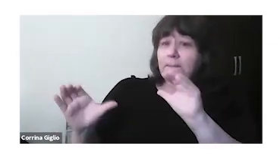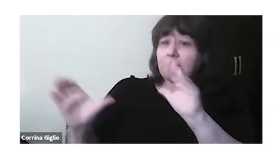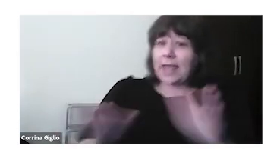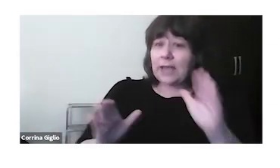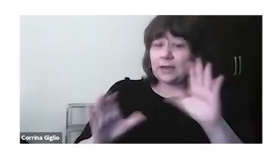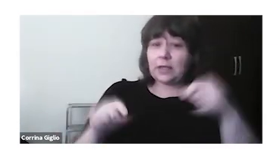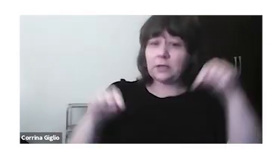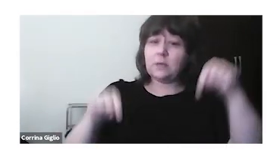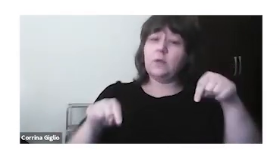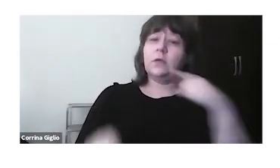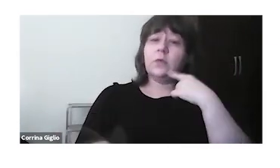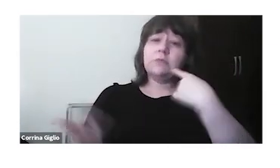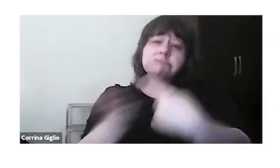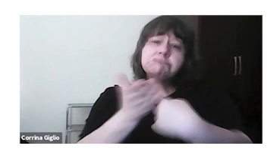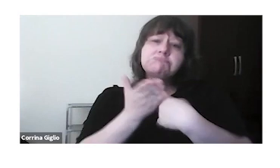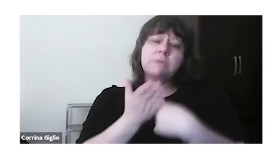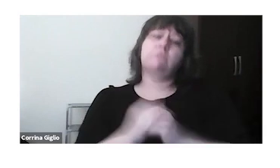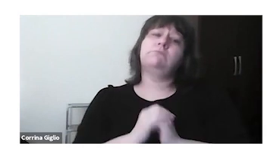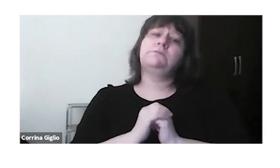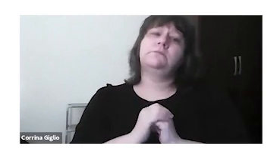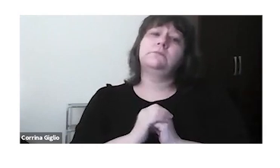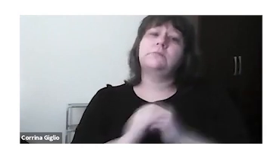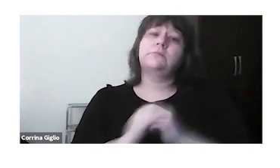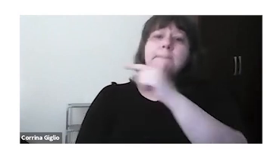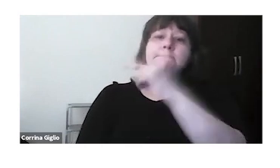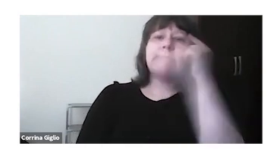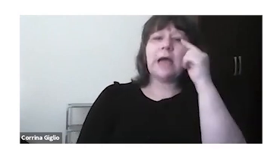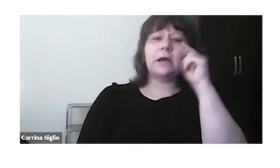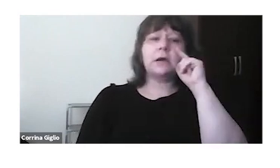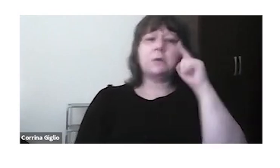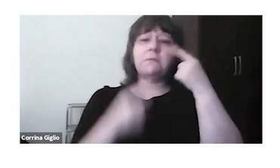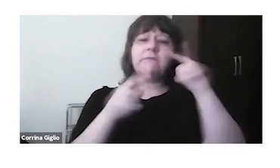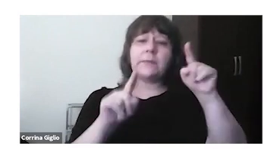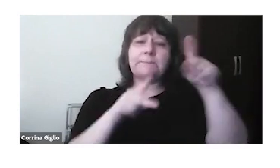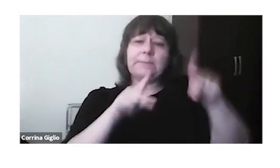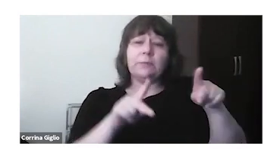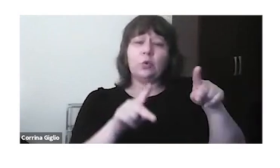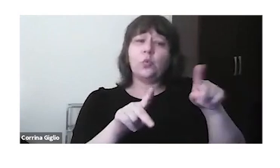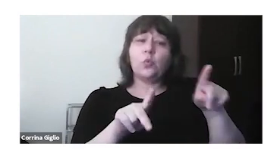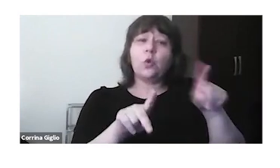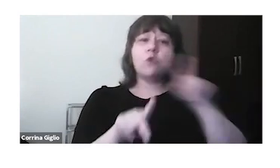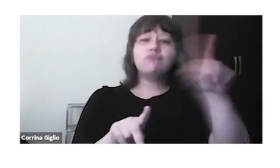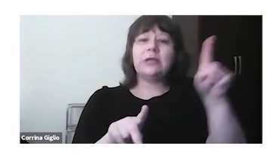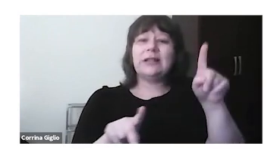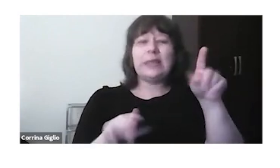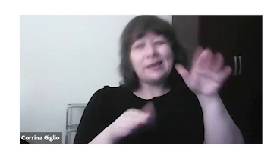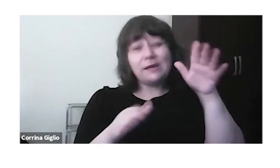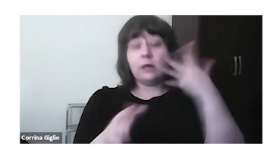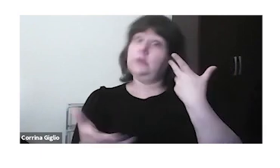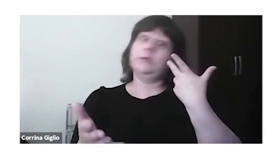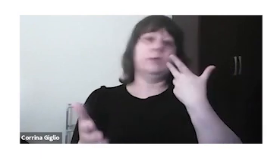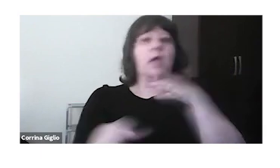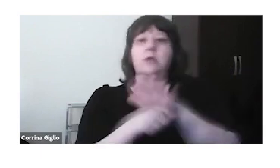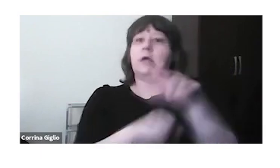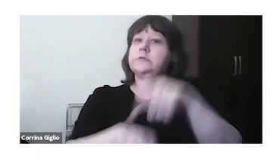the fact that just talking about Black figures in fashion history is like a semester's worth of